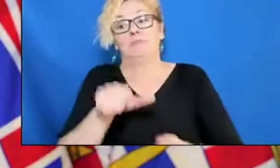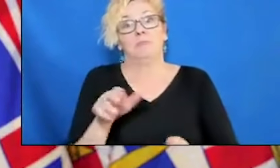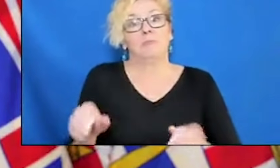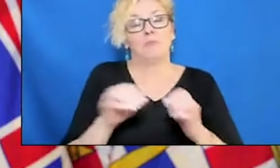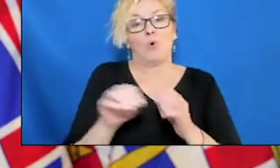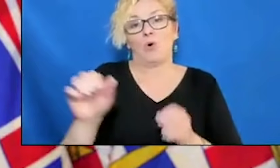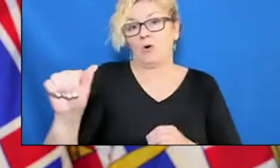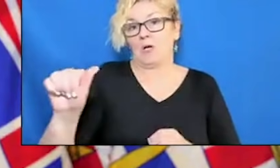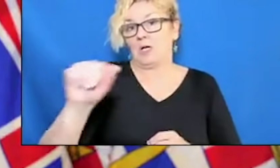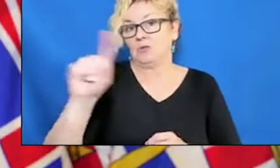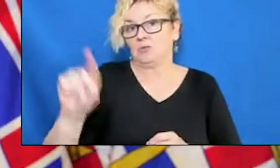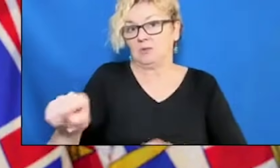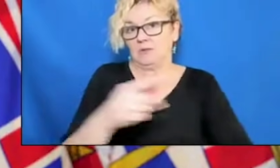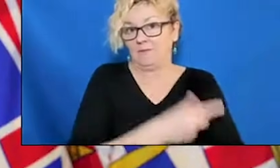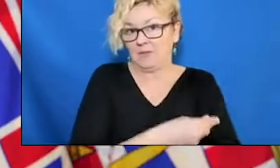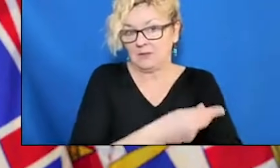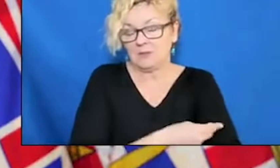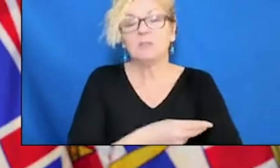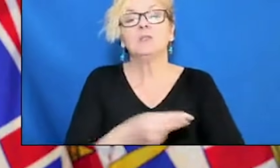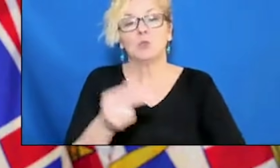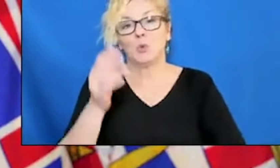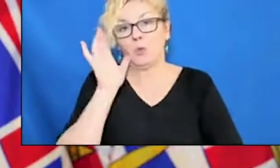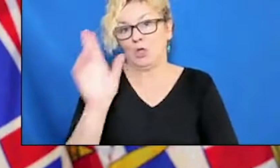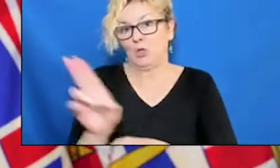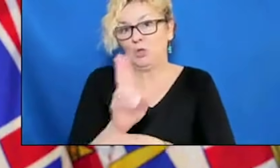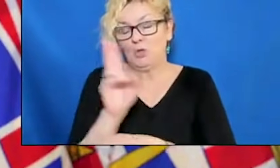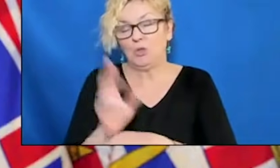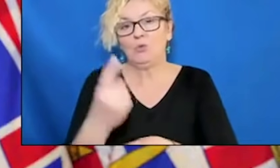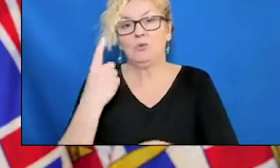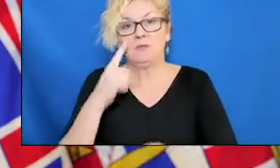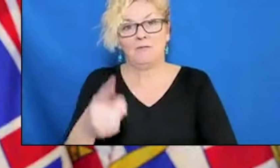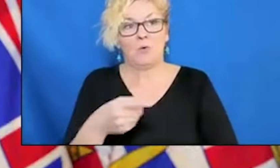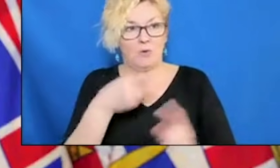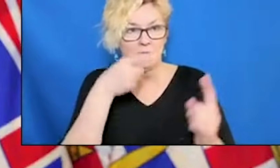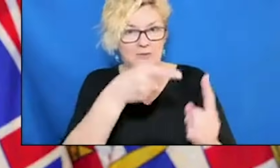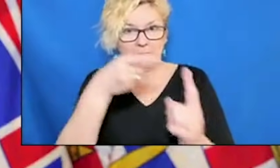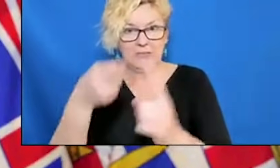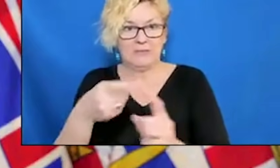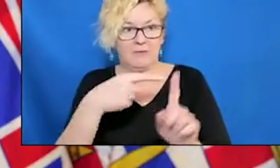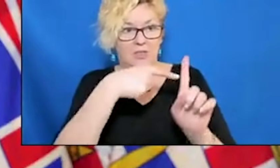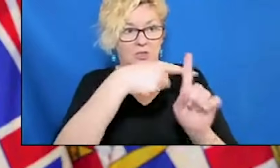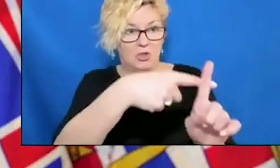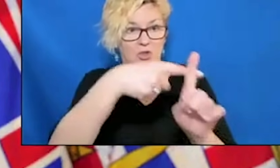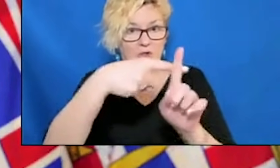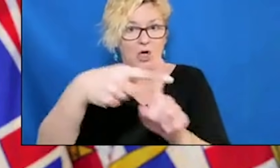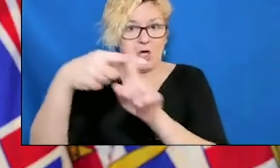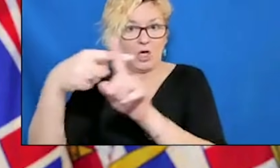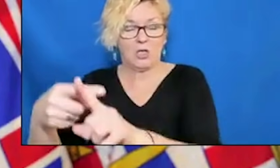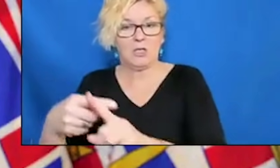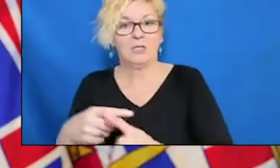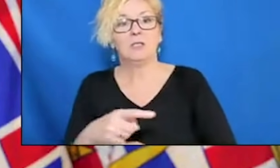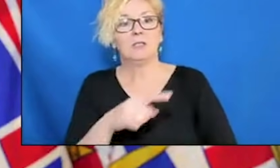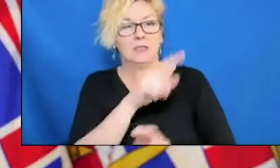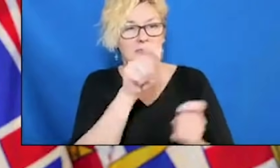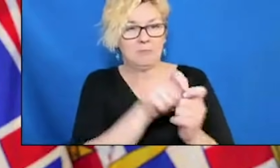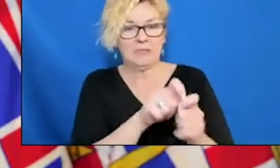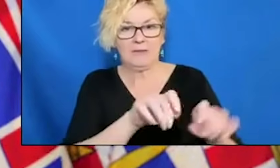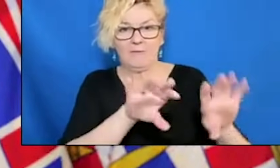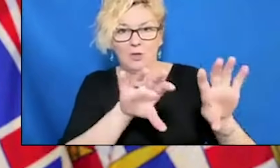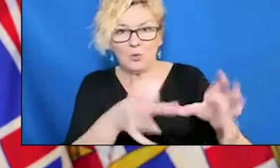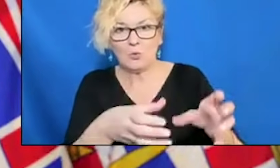week. We will be targeting the priority groups that we mentioned last, that are for the next phase.